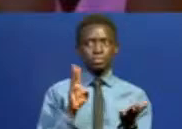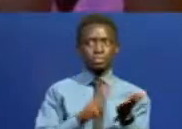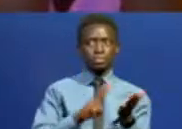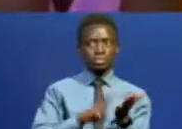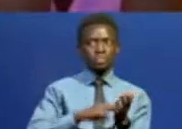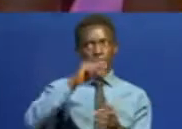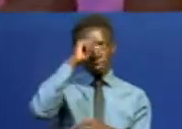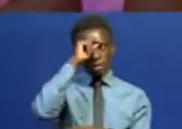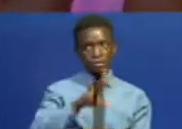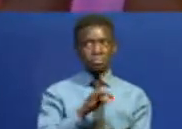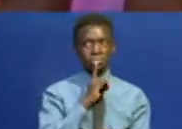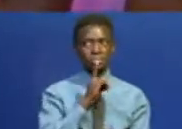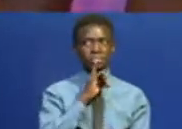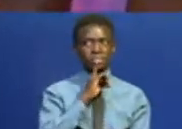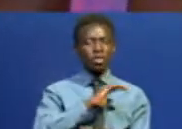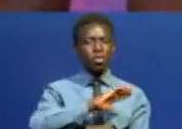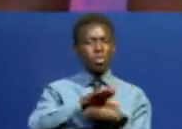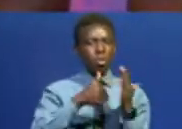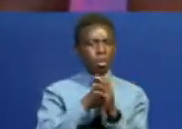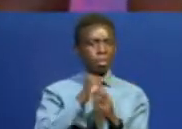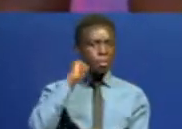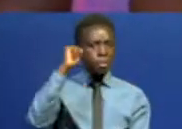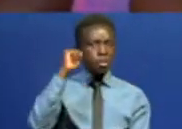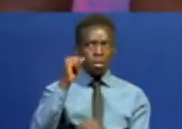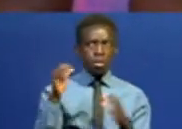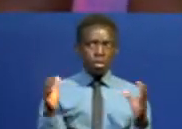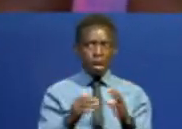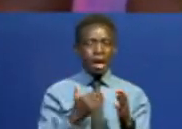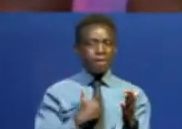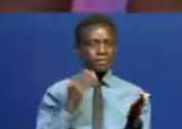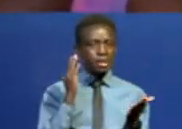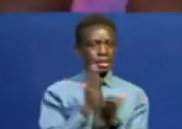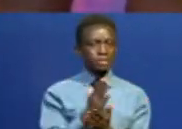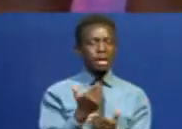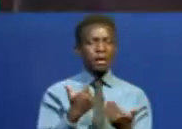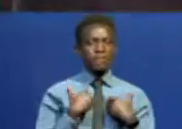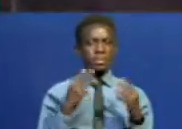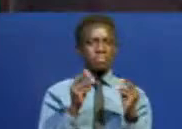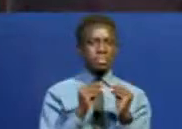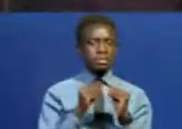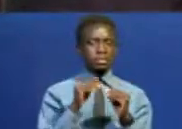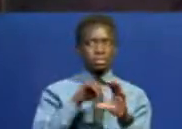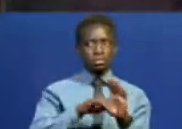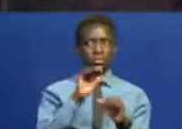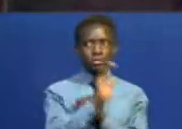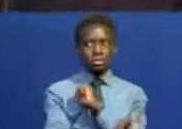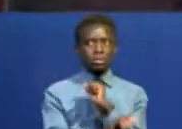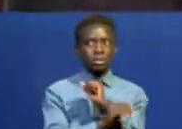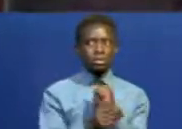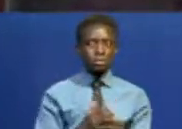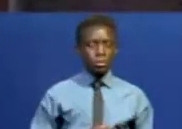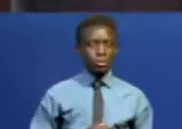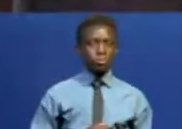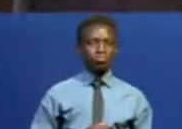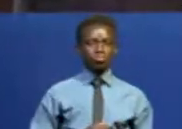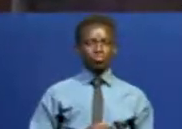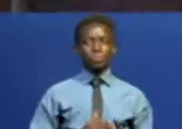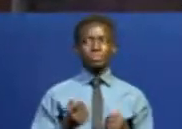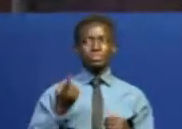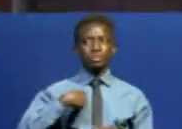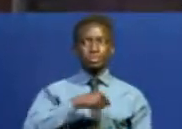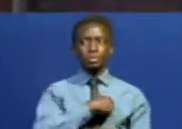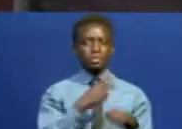every political party has the right to hold meetings across the country. We are even past 70% in terms